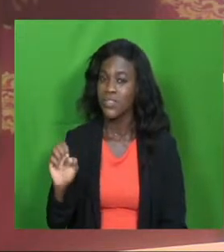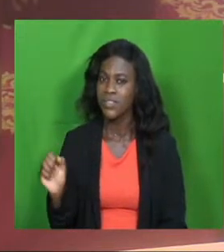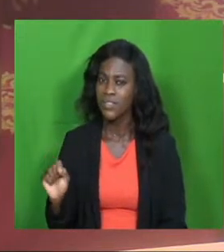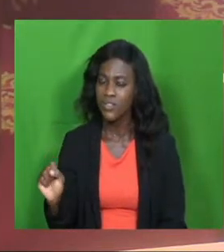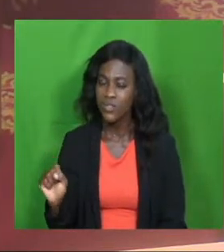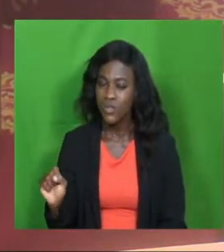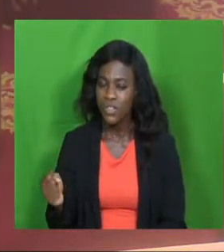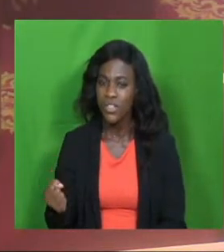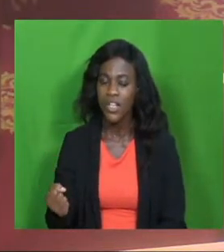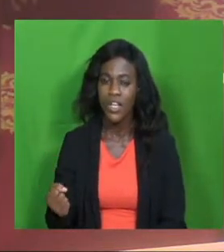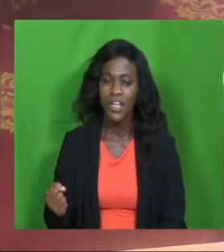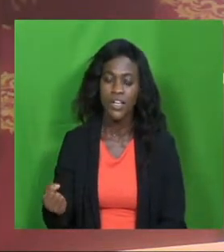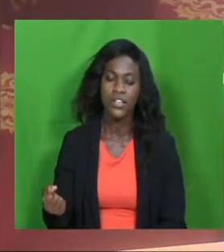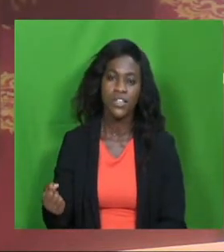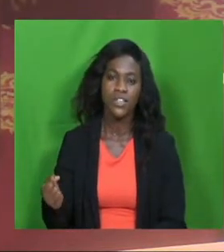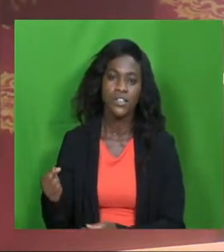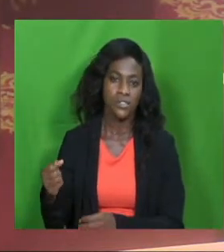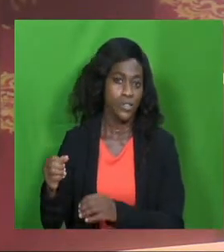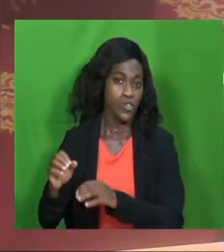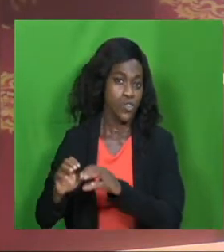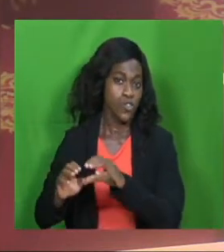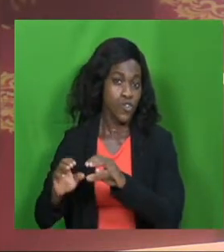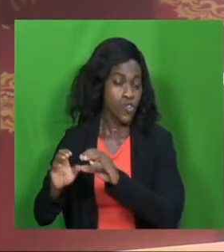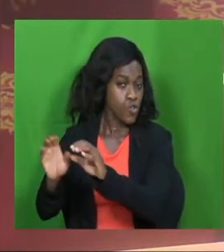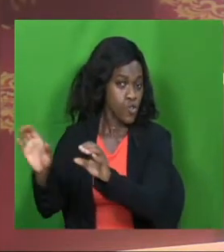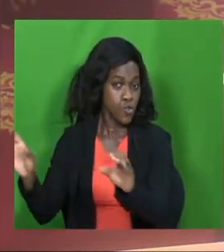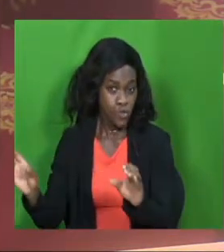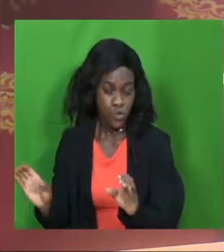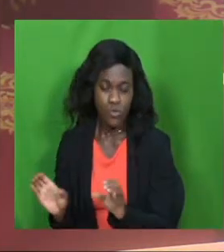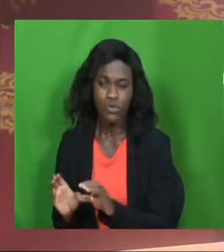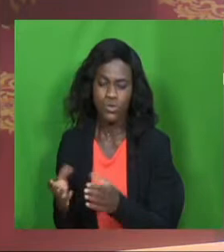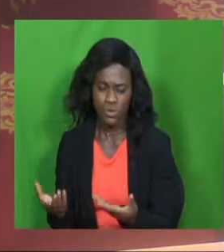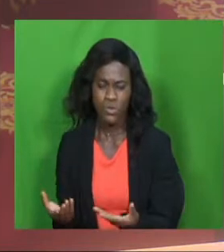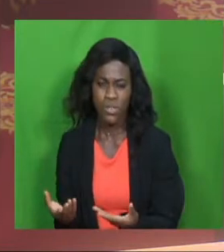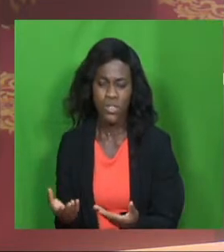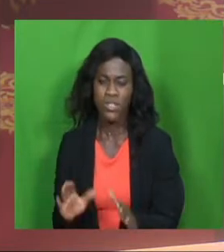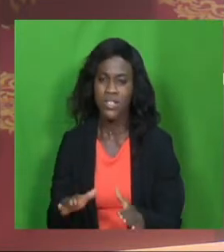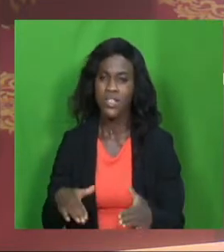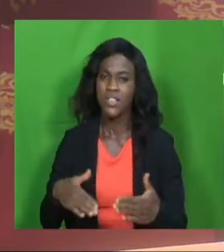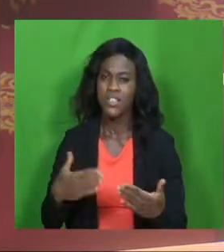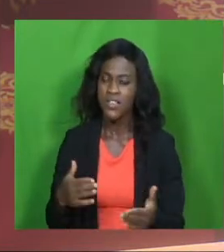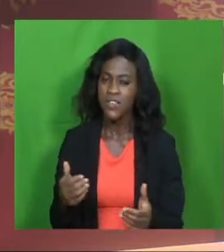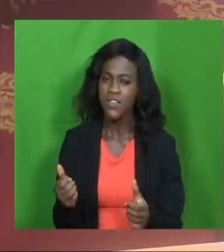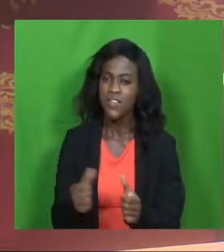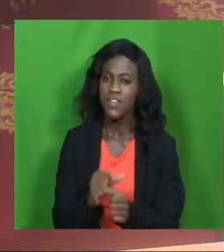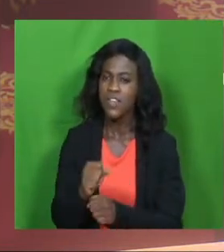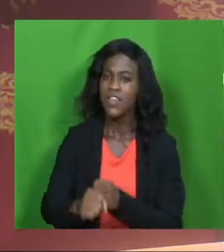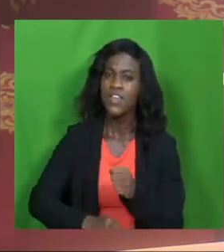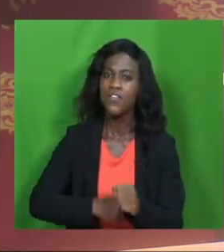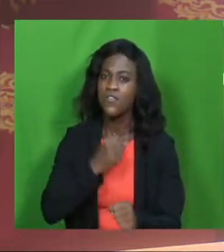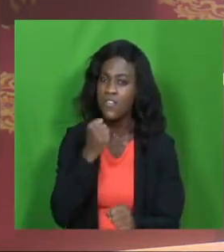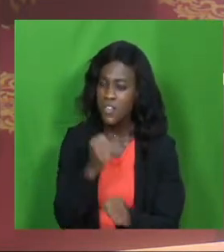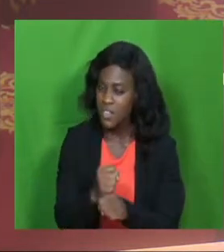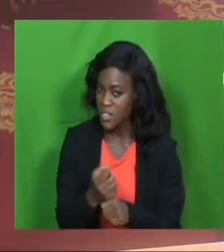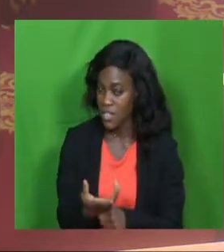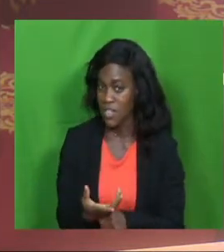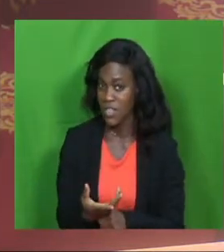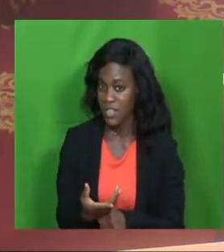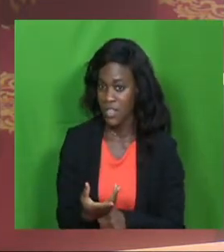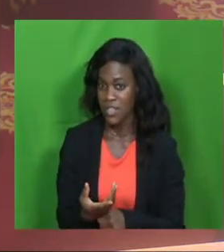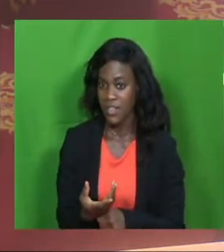constituency is a yearly allocation that is given to every constituency, and every